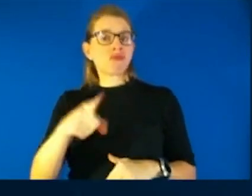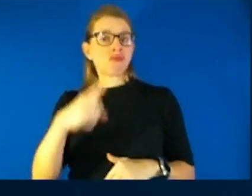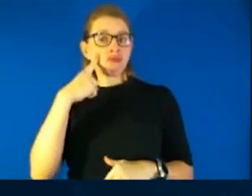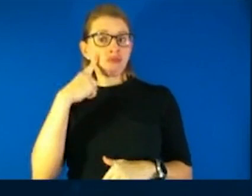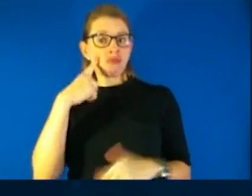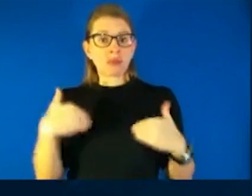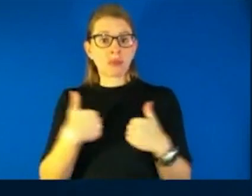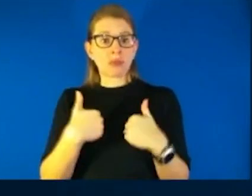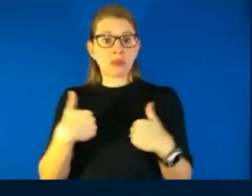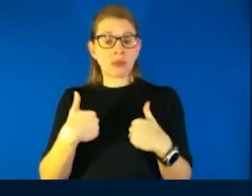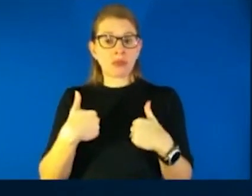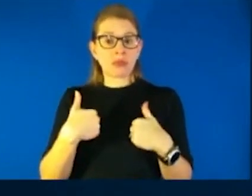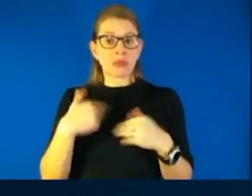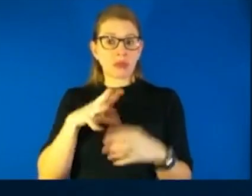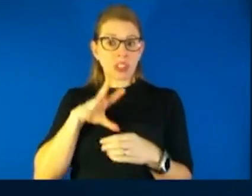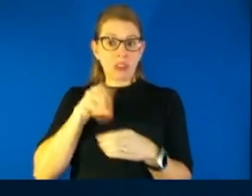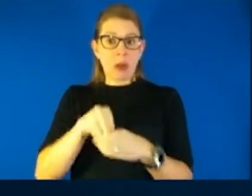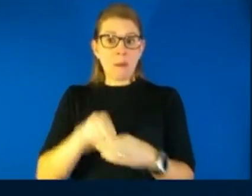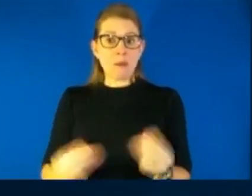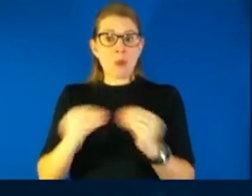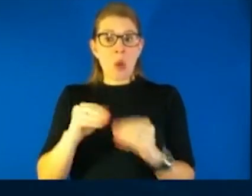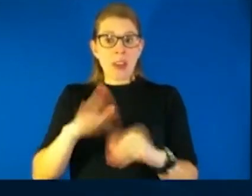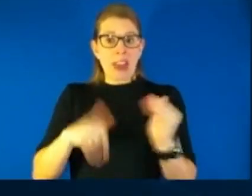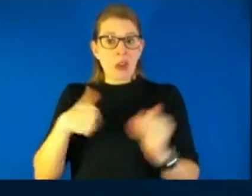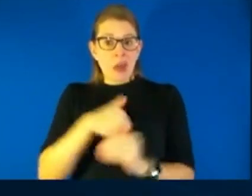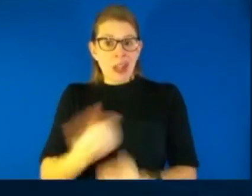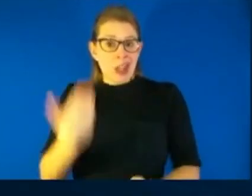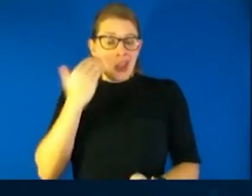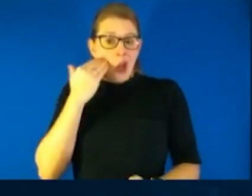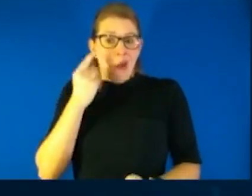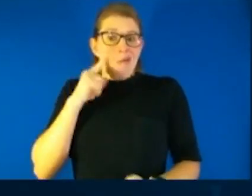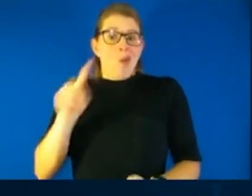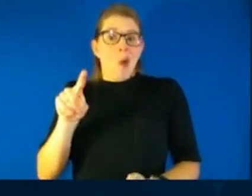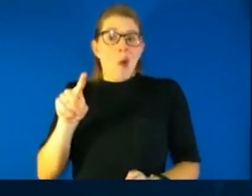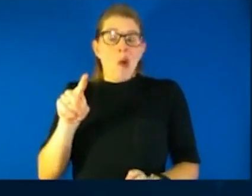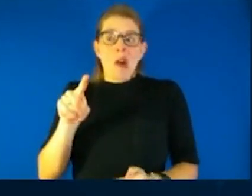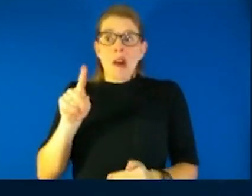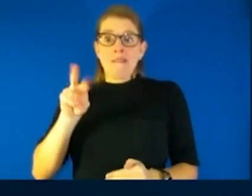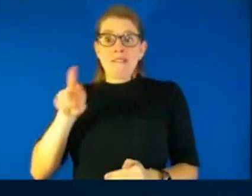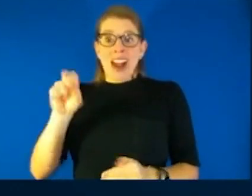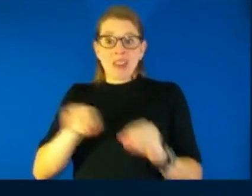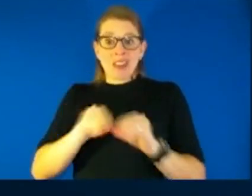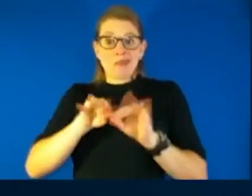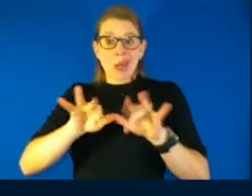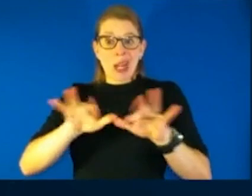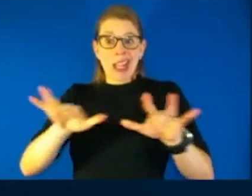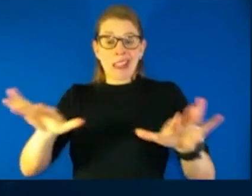bigger part than we know in the battle of COVID and